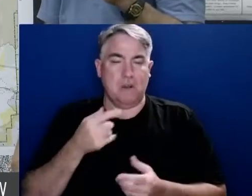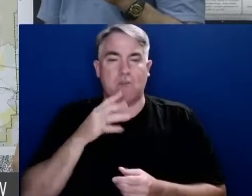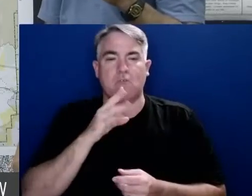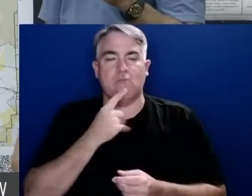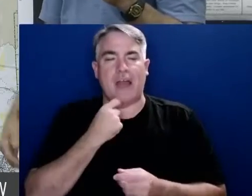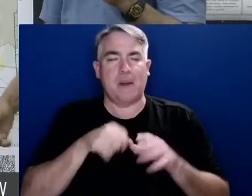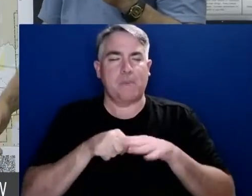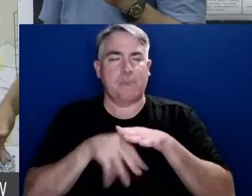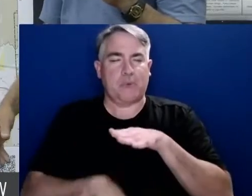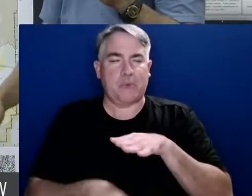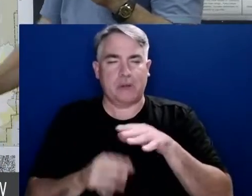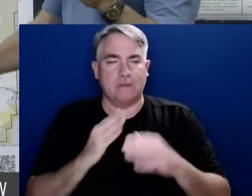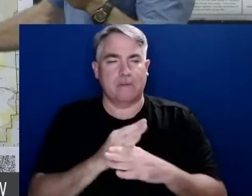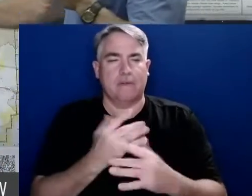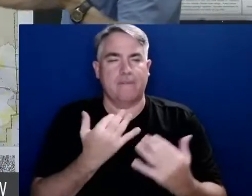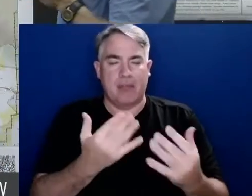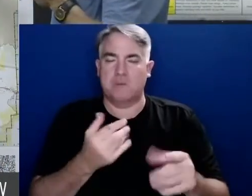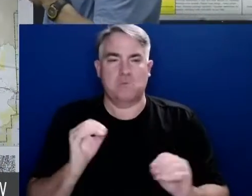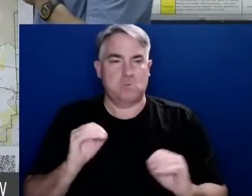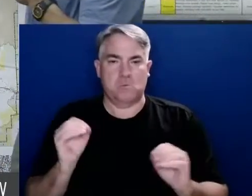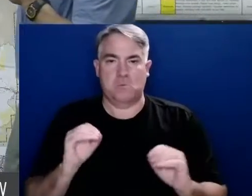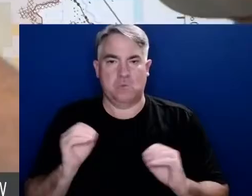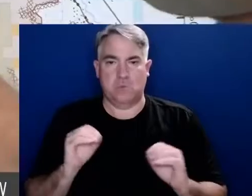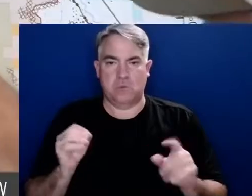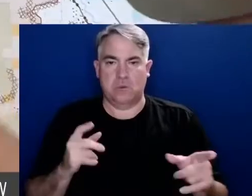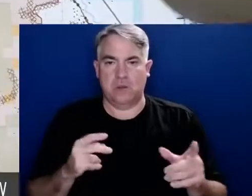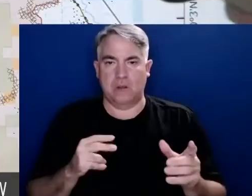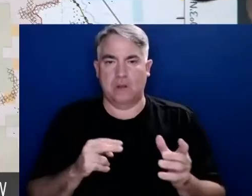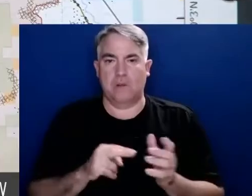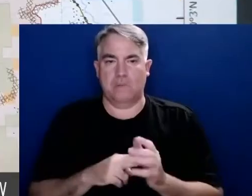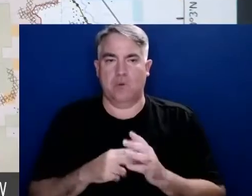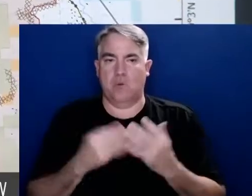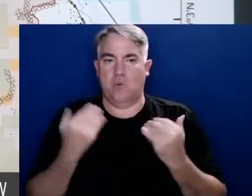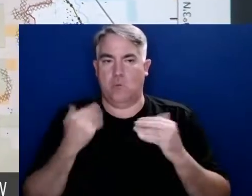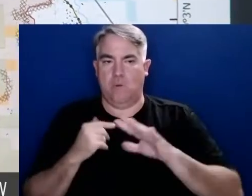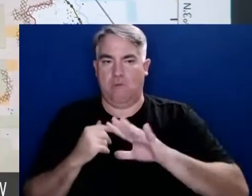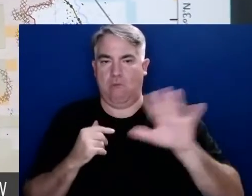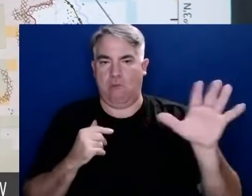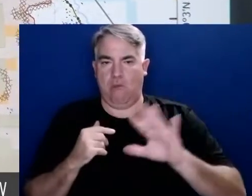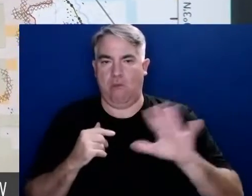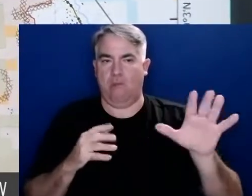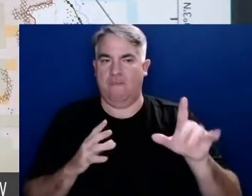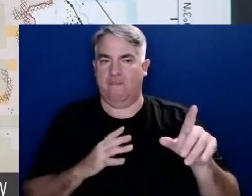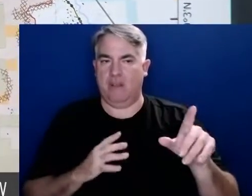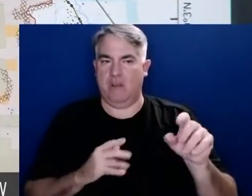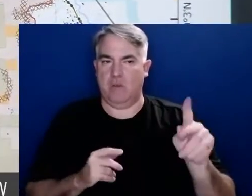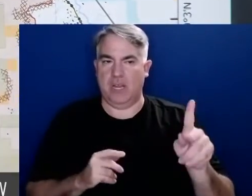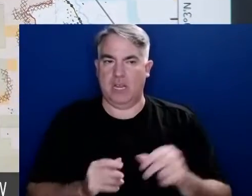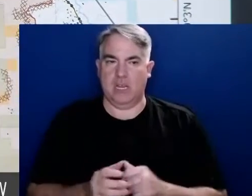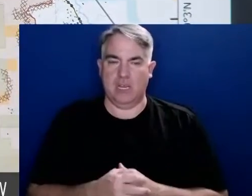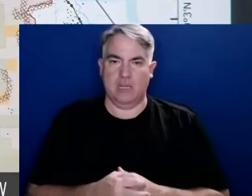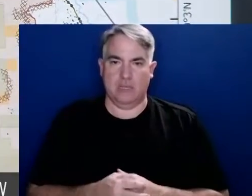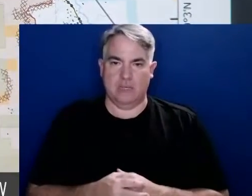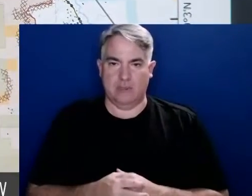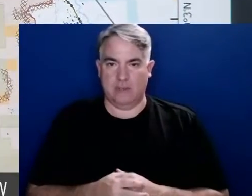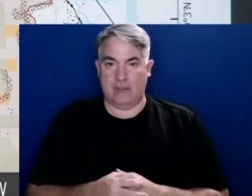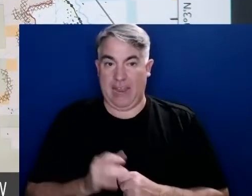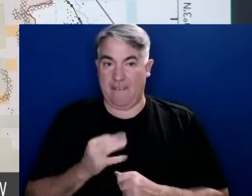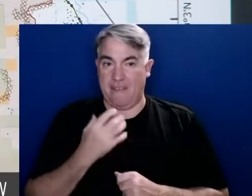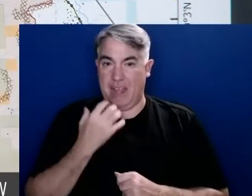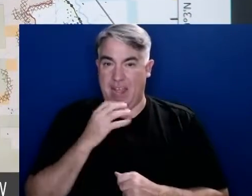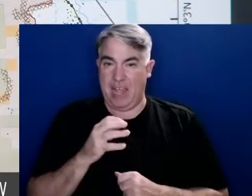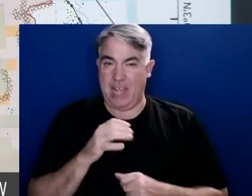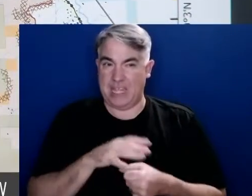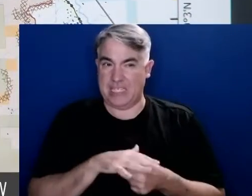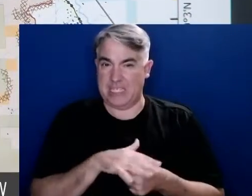how much that line had cooled down. So what they were doing is they'll open up those areas that they find that are hot, they'll open it up to the air, and they'll